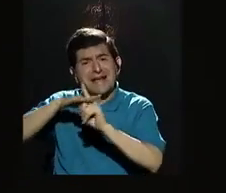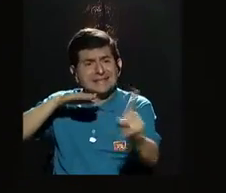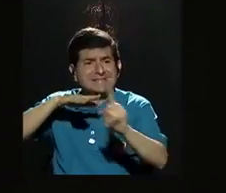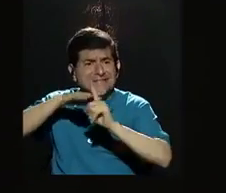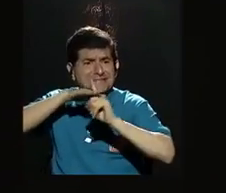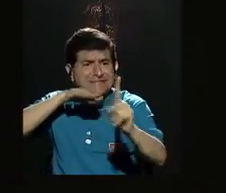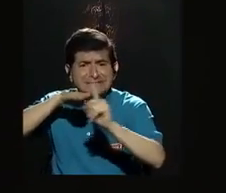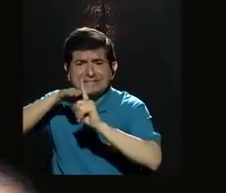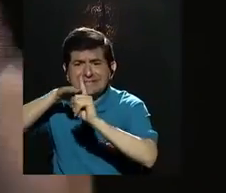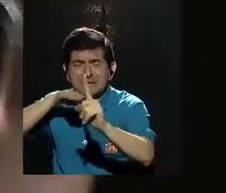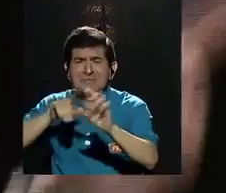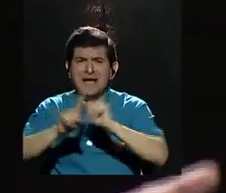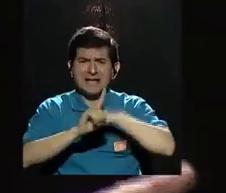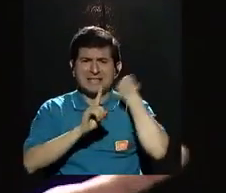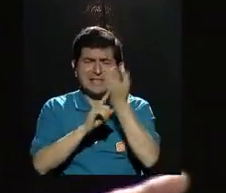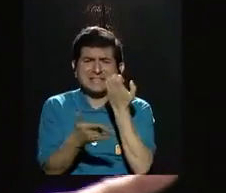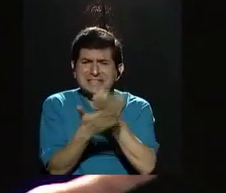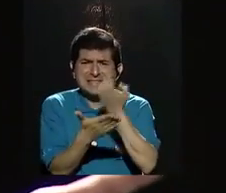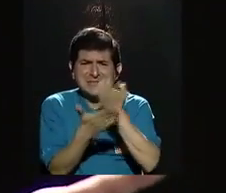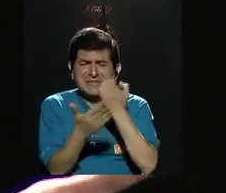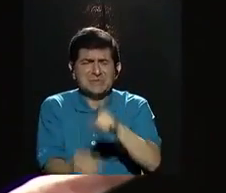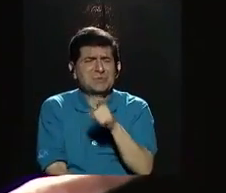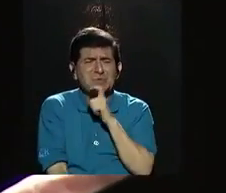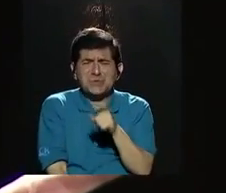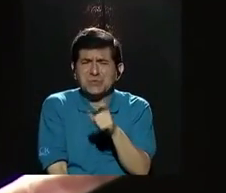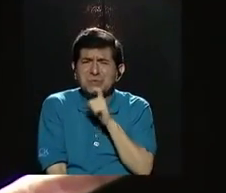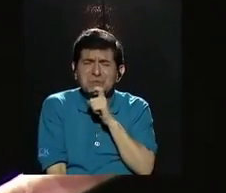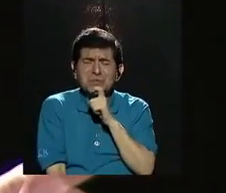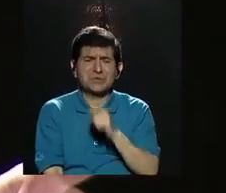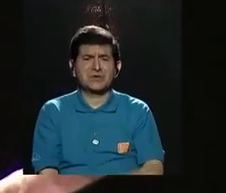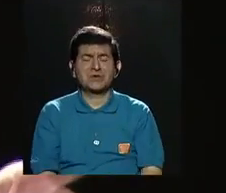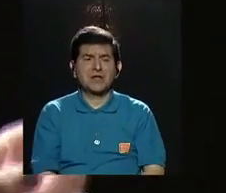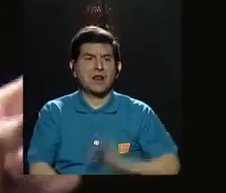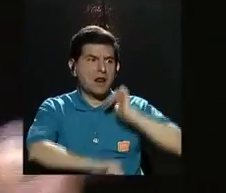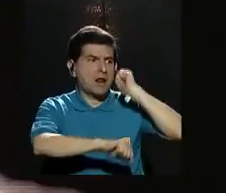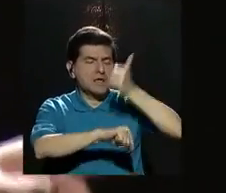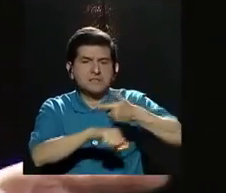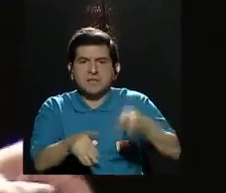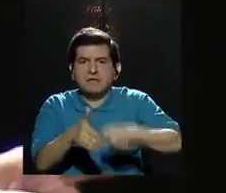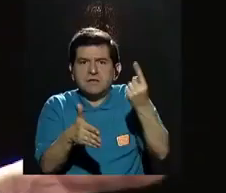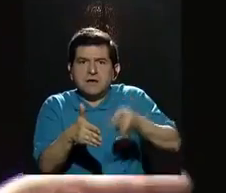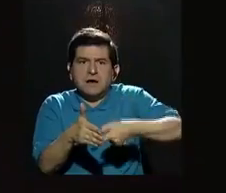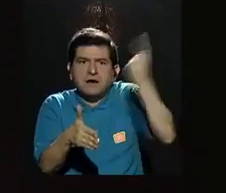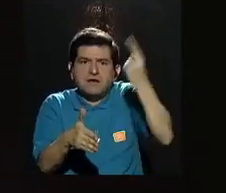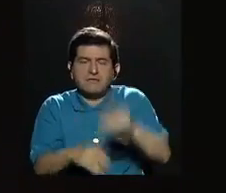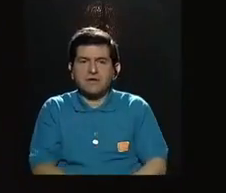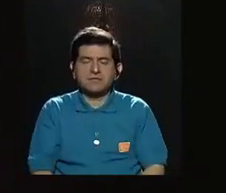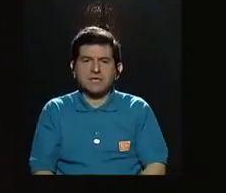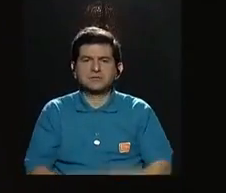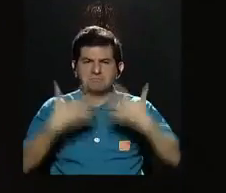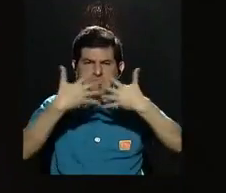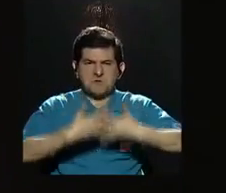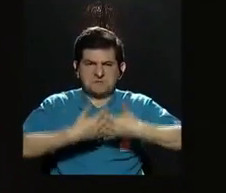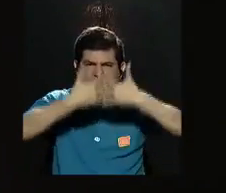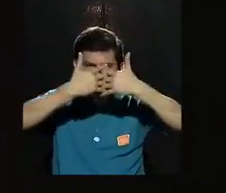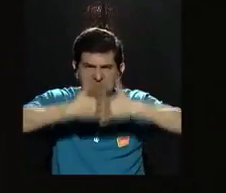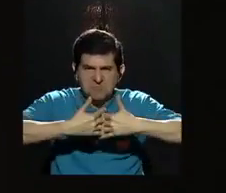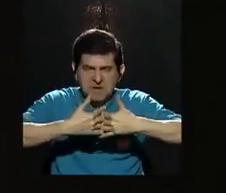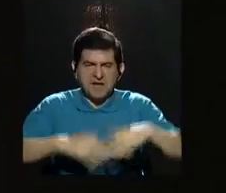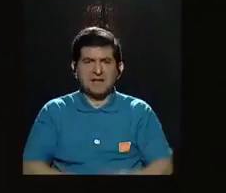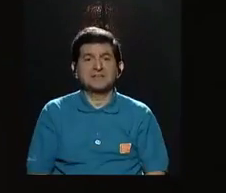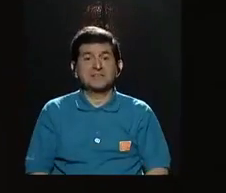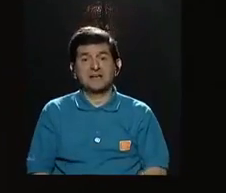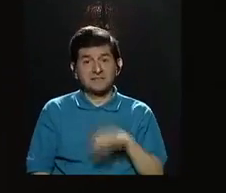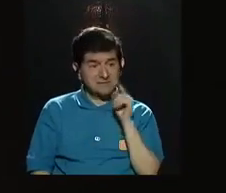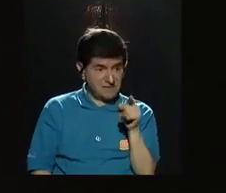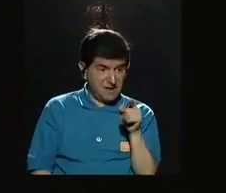economic circumstances, often created by the very corporations that have left people in the